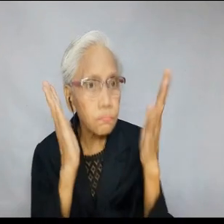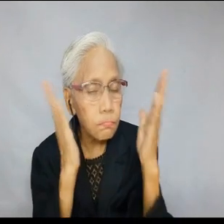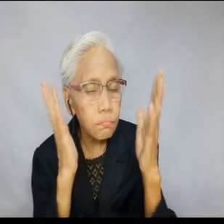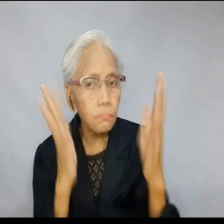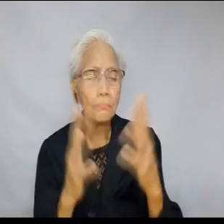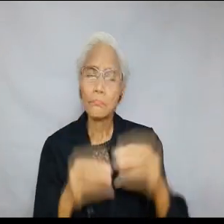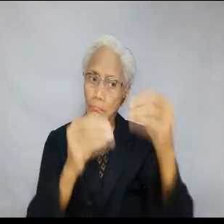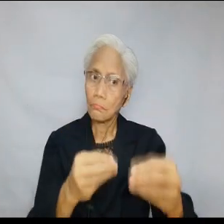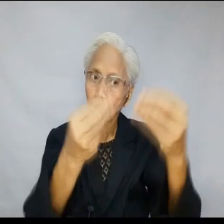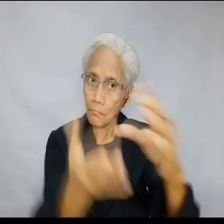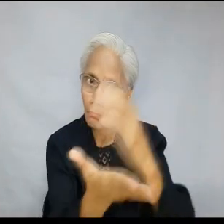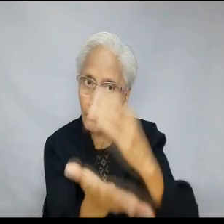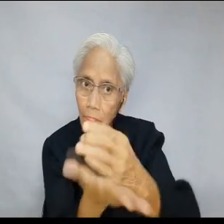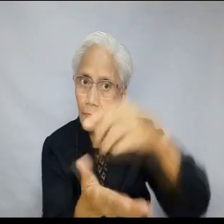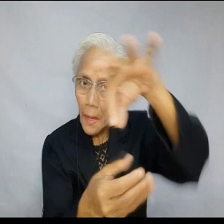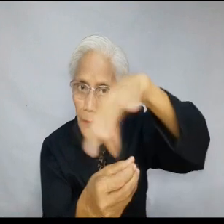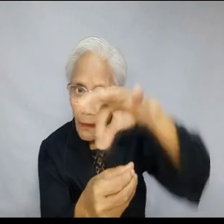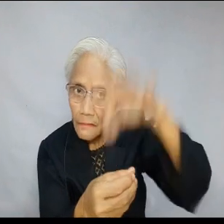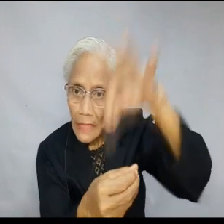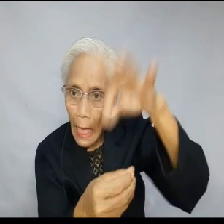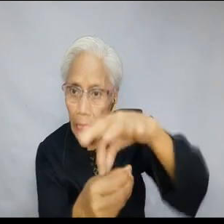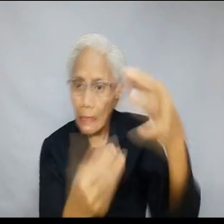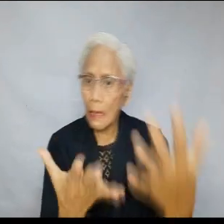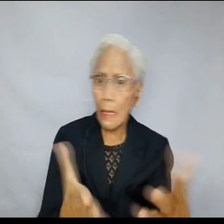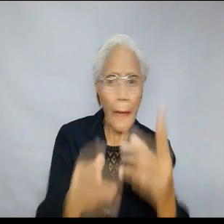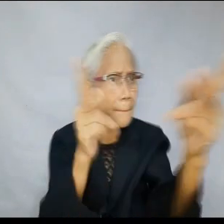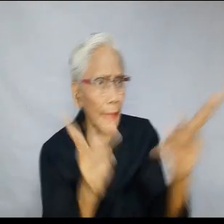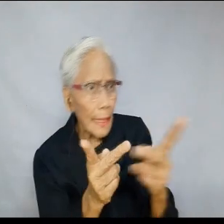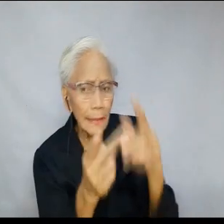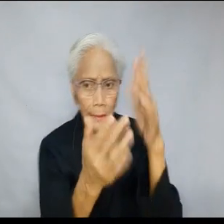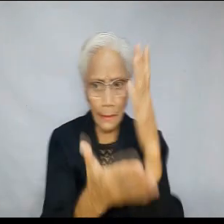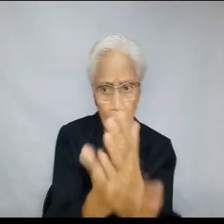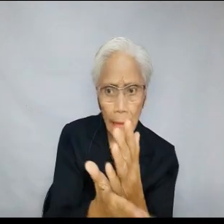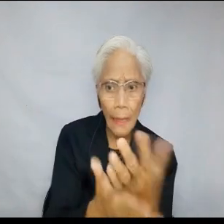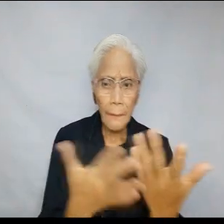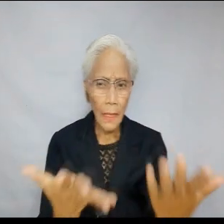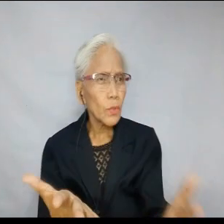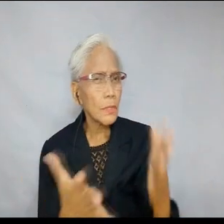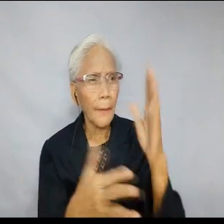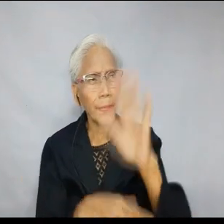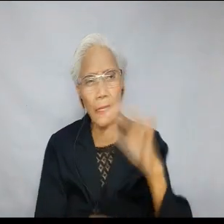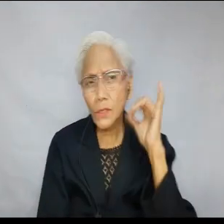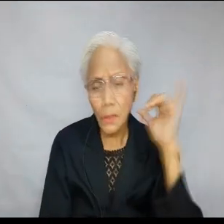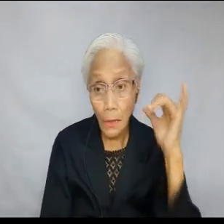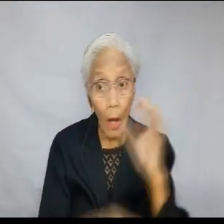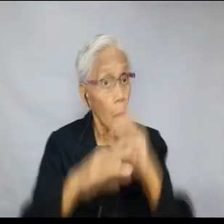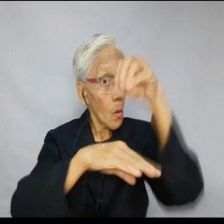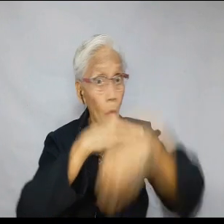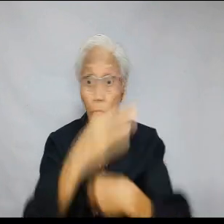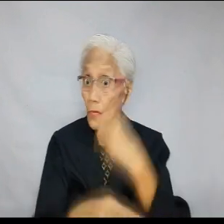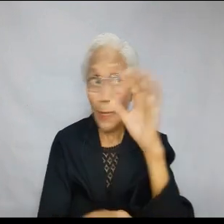might jump, he talks to them, he gives them a cup of tea, he gives them a place to stay, and he stops